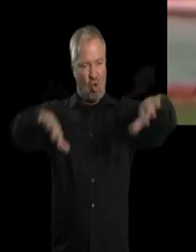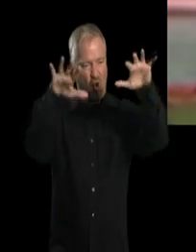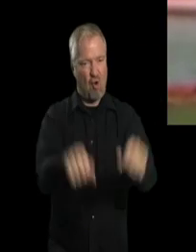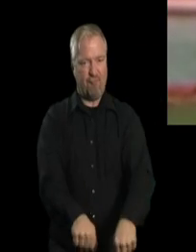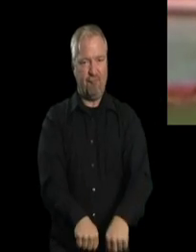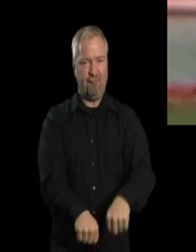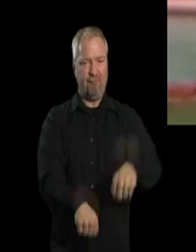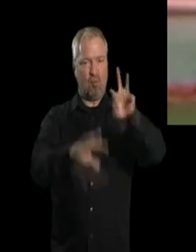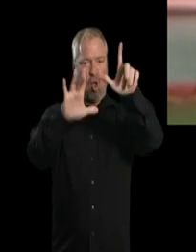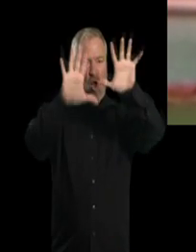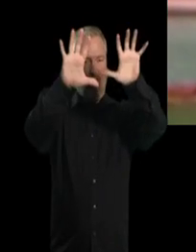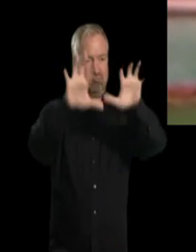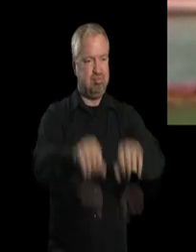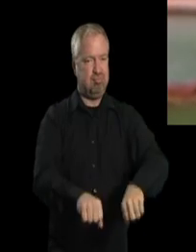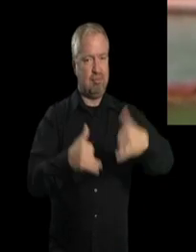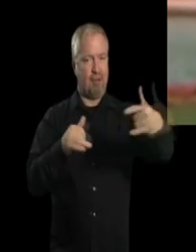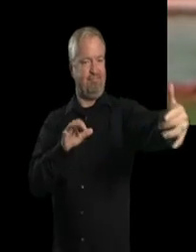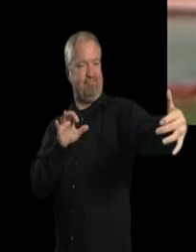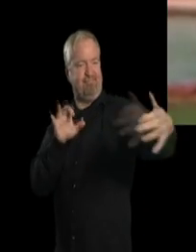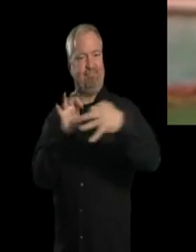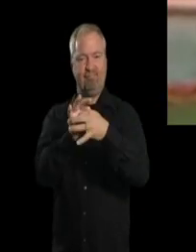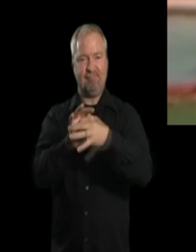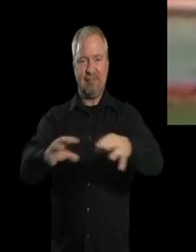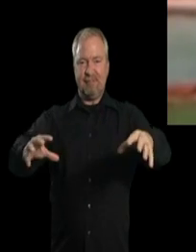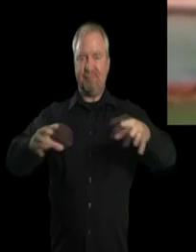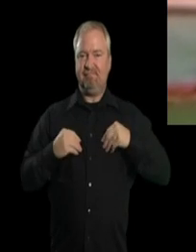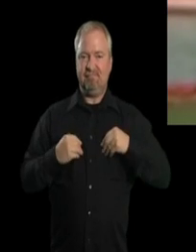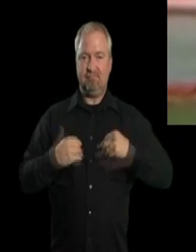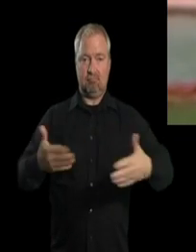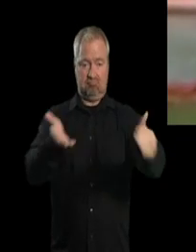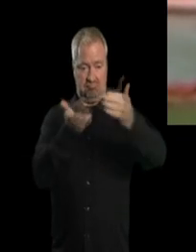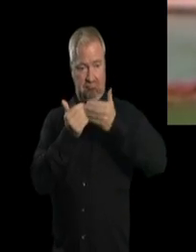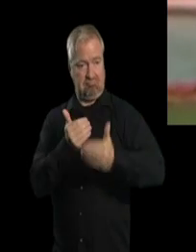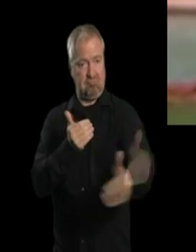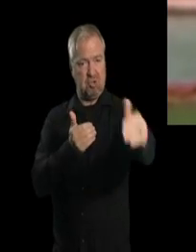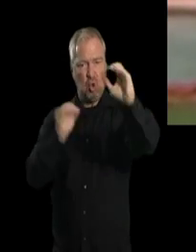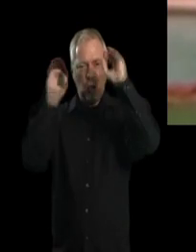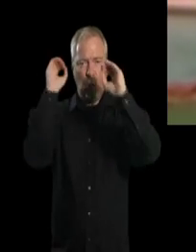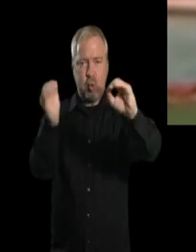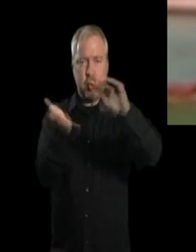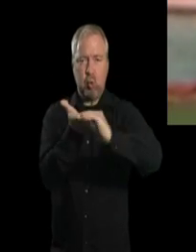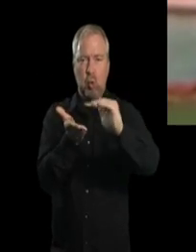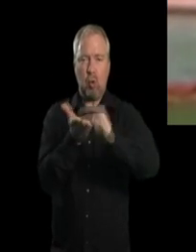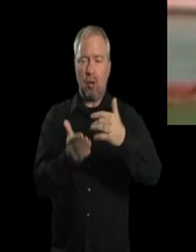barrier falls, proclaiming together, we will not accept, we will not